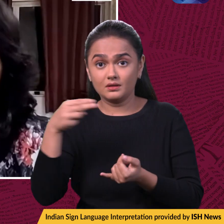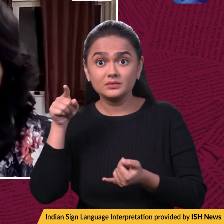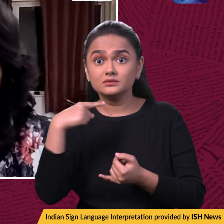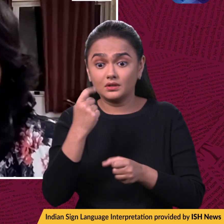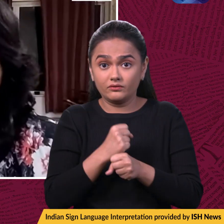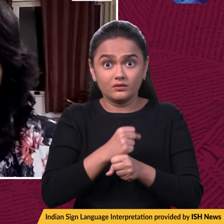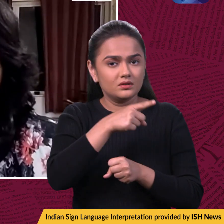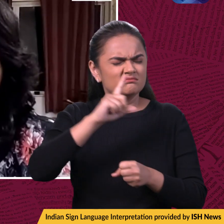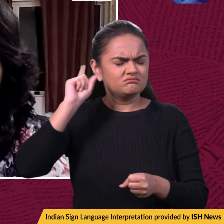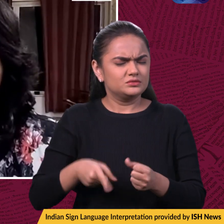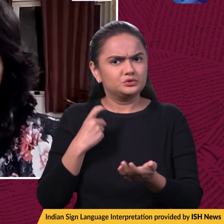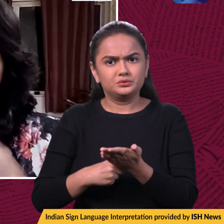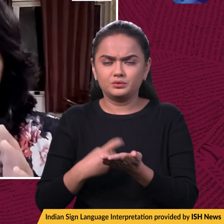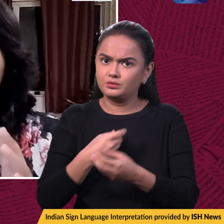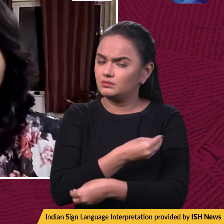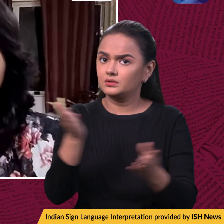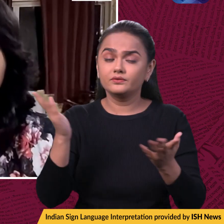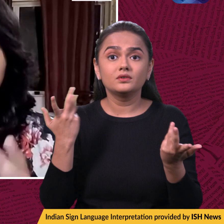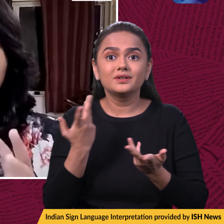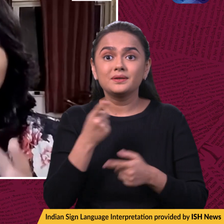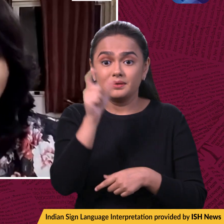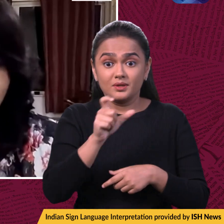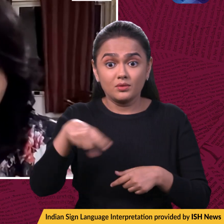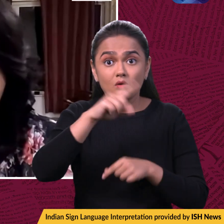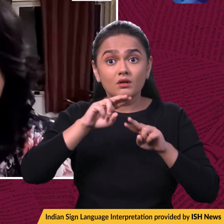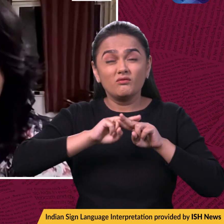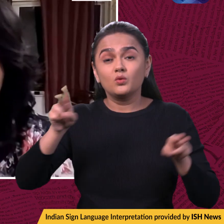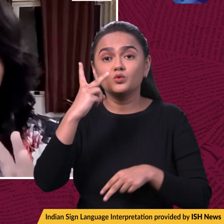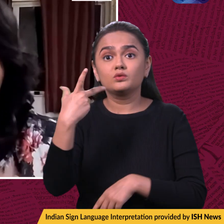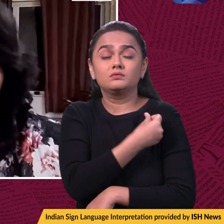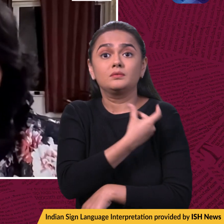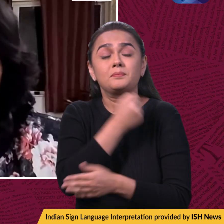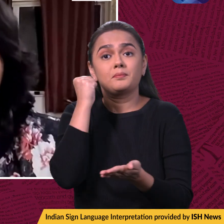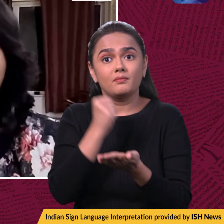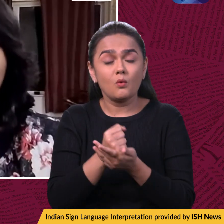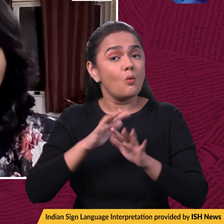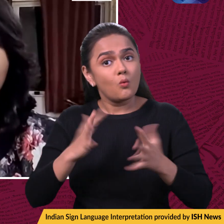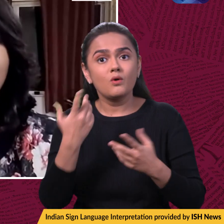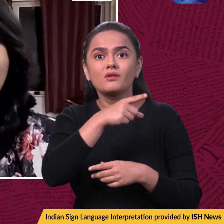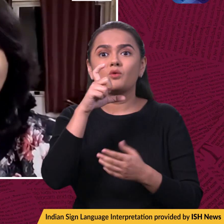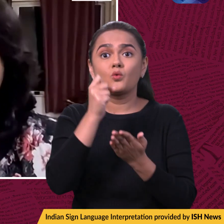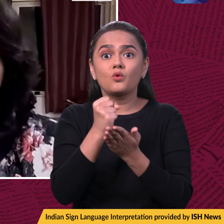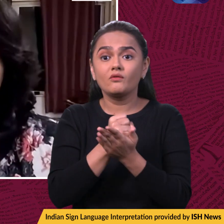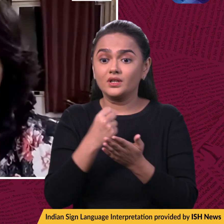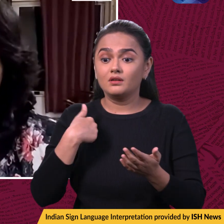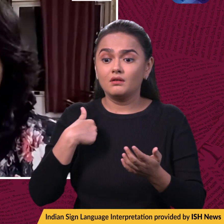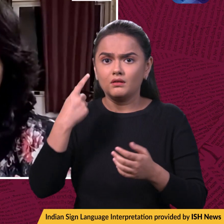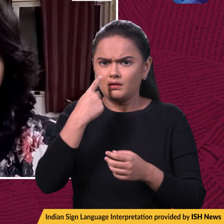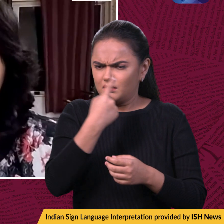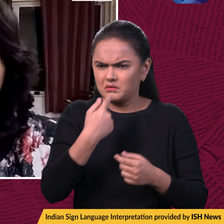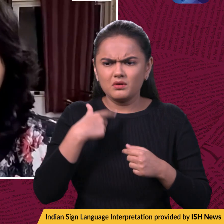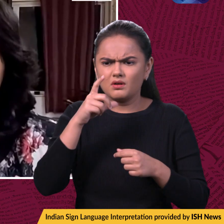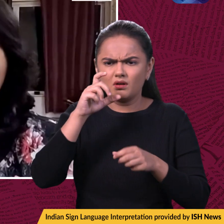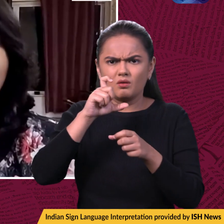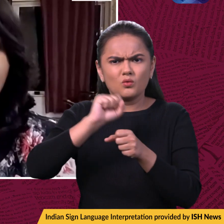that the government will make it mandatory for people to be fully vaccinated or carry a COVID negative report to